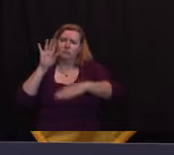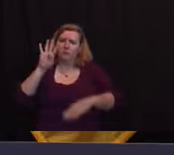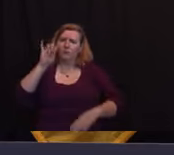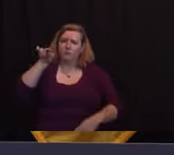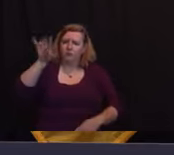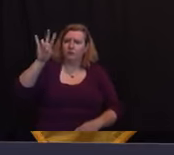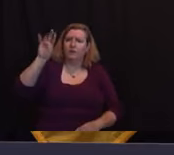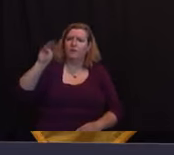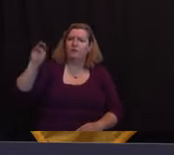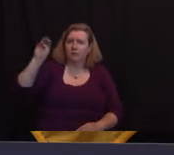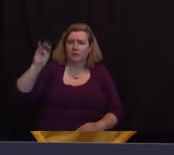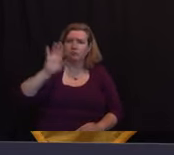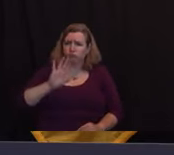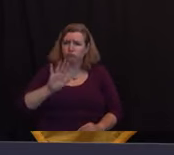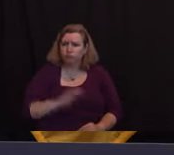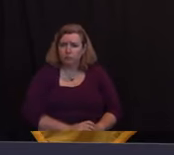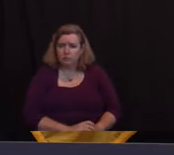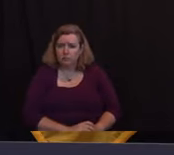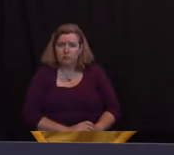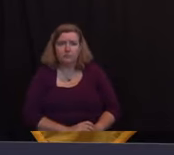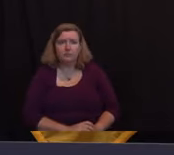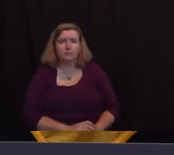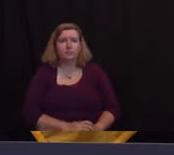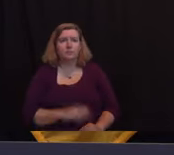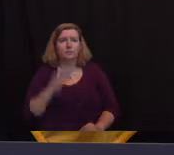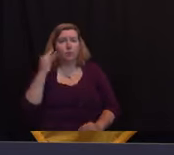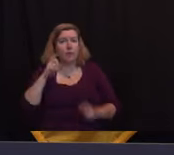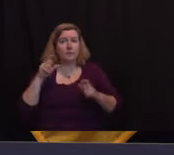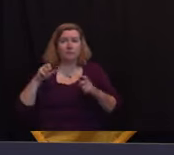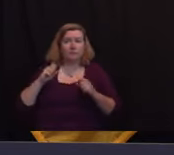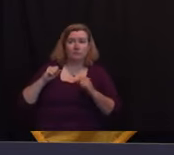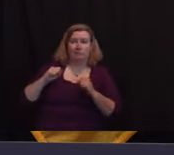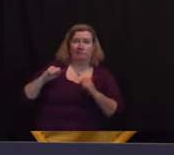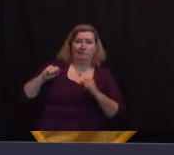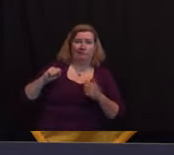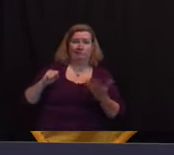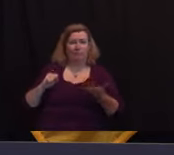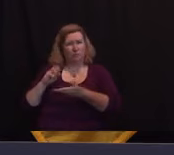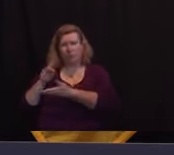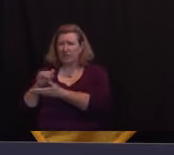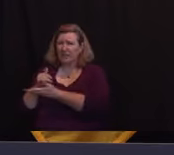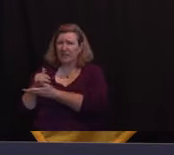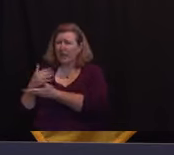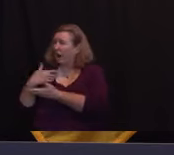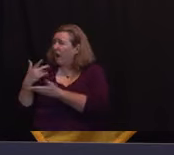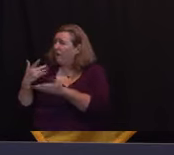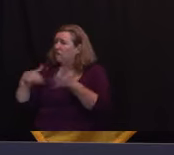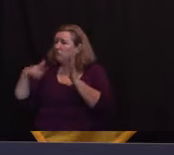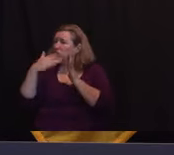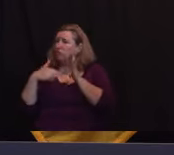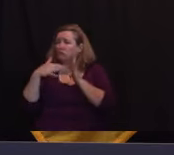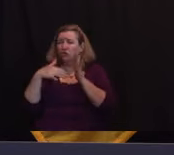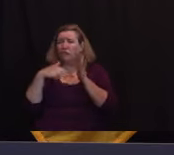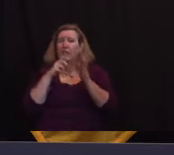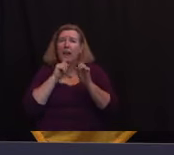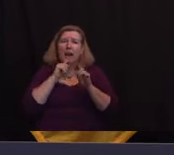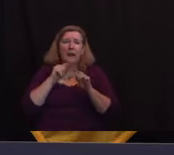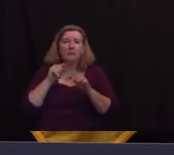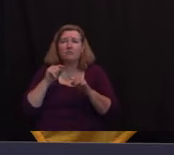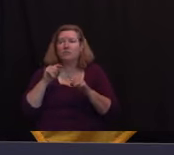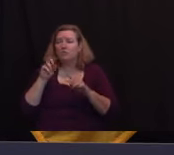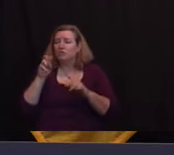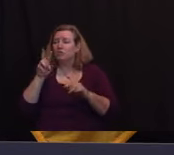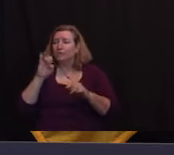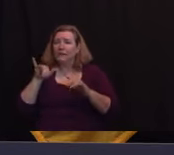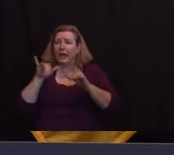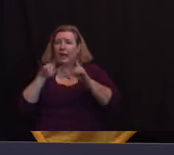And reasons for not, I'm not sure Judy's got any survey results. I think a lot, it's a mix. It's a